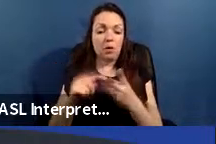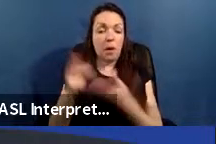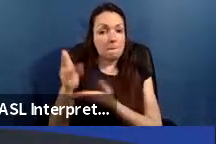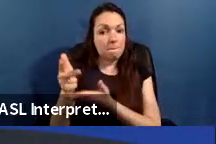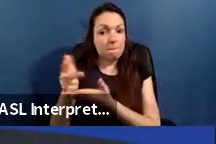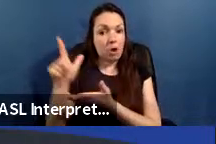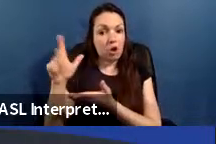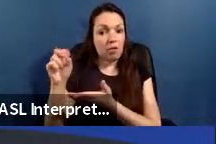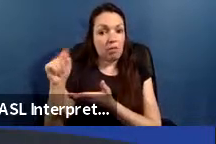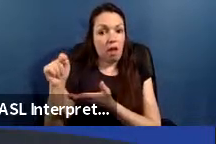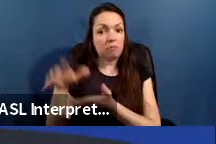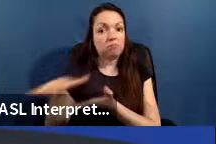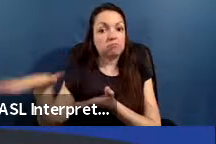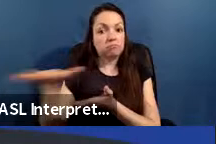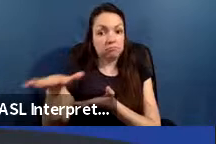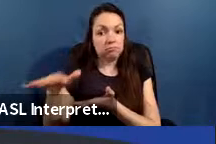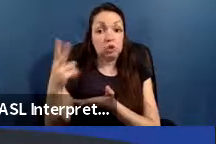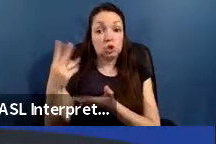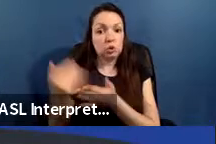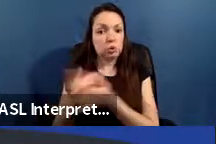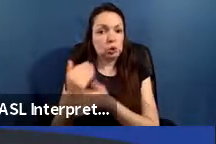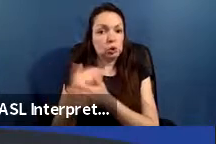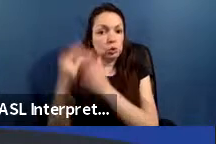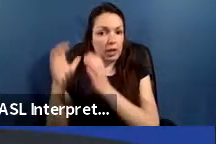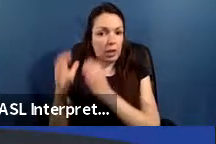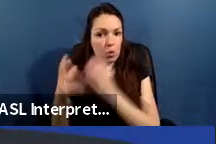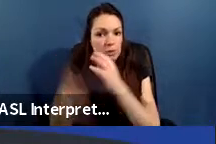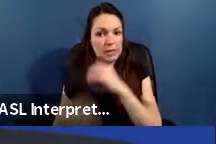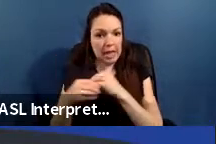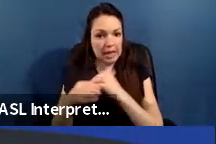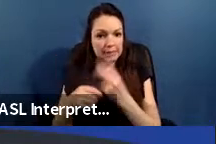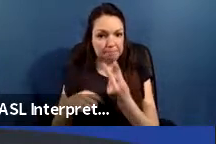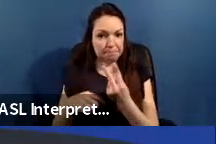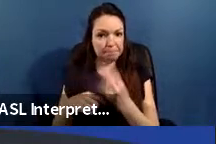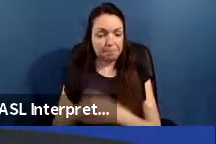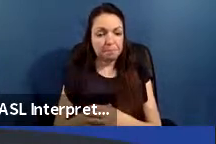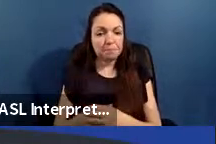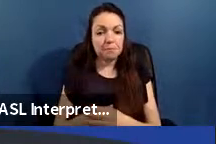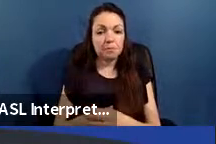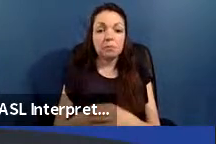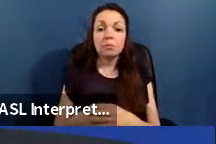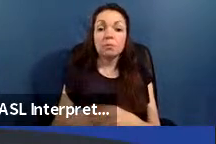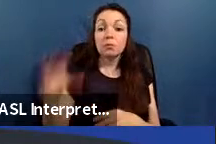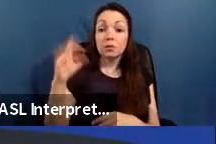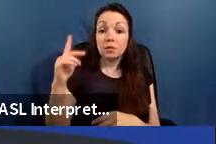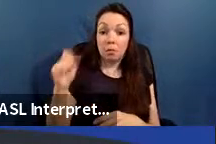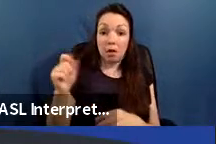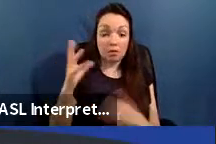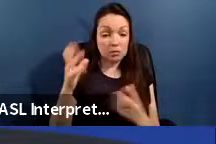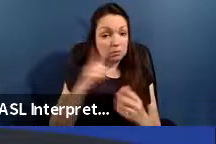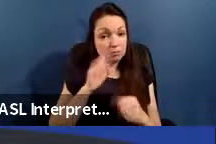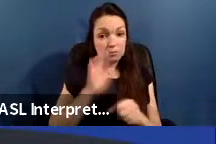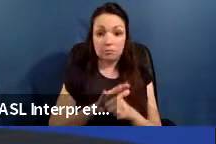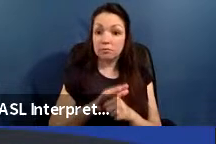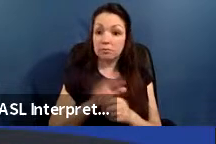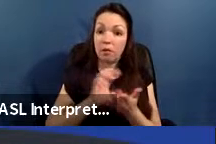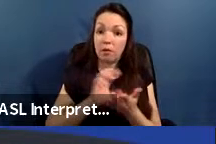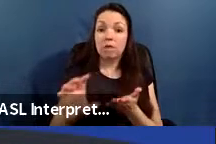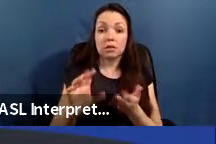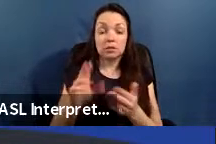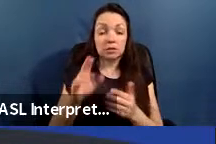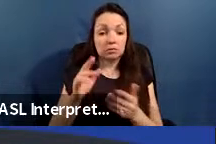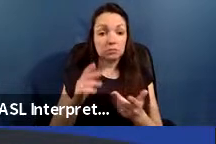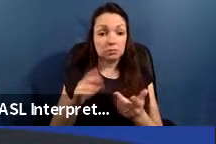the FY21 capital plan. In addition, CPS remains committed to investing in building accessibility